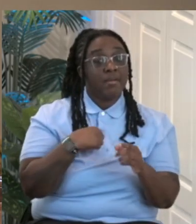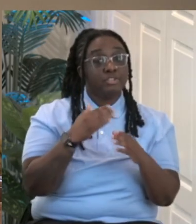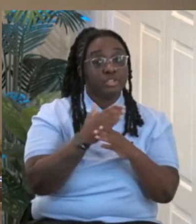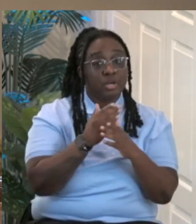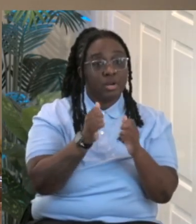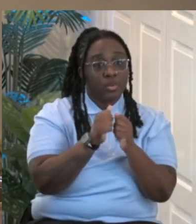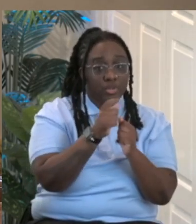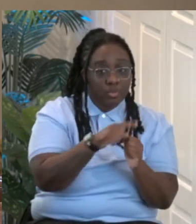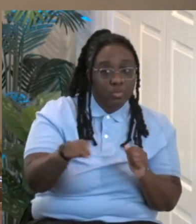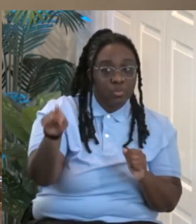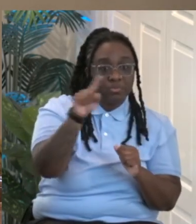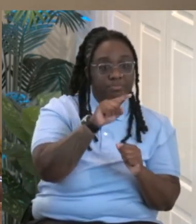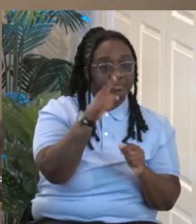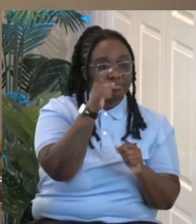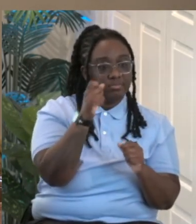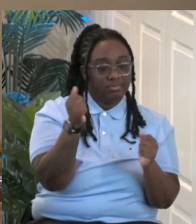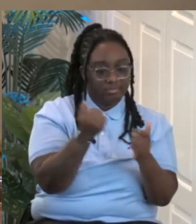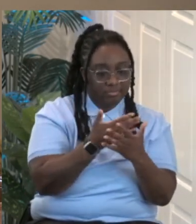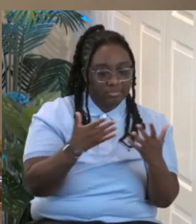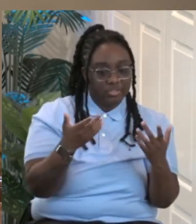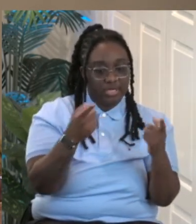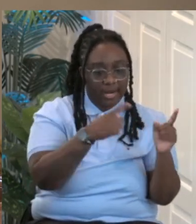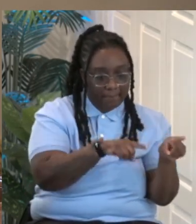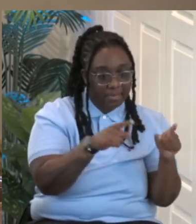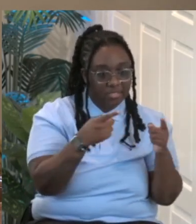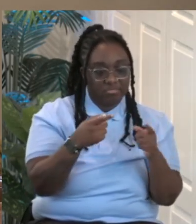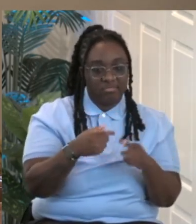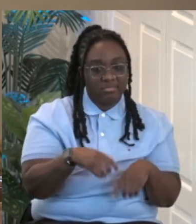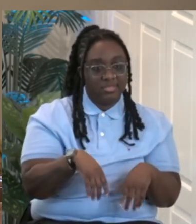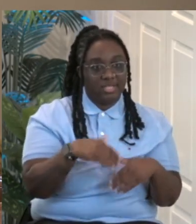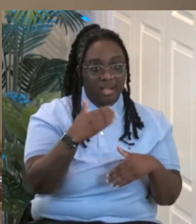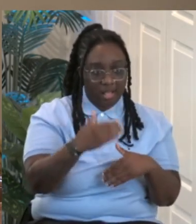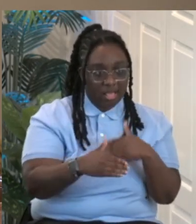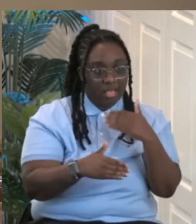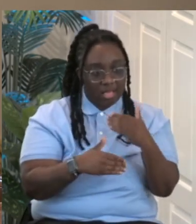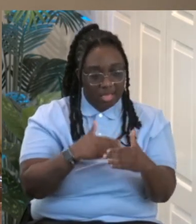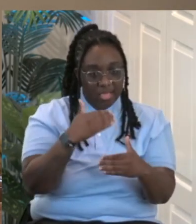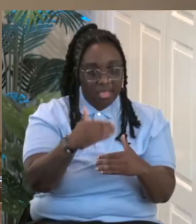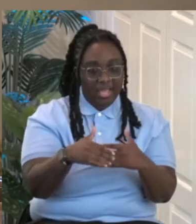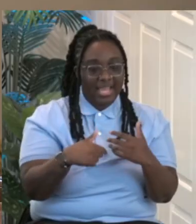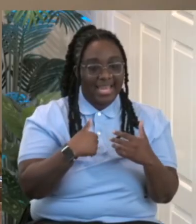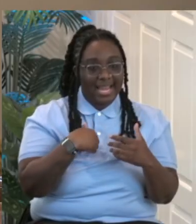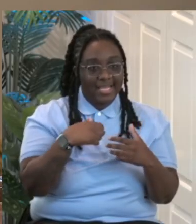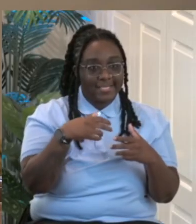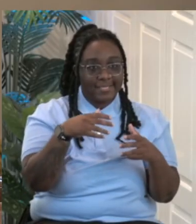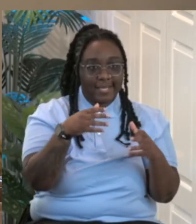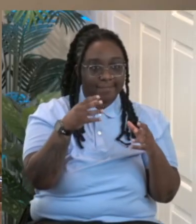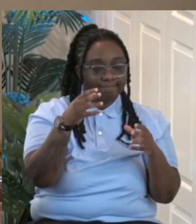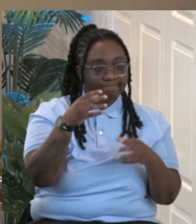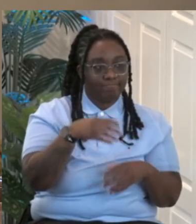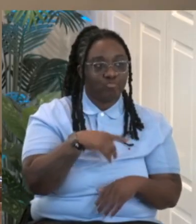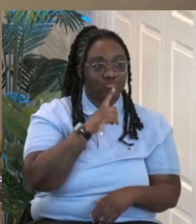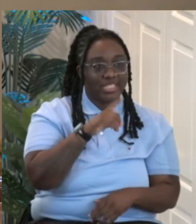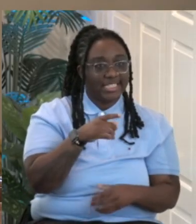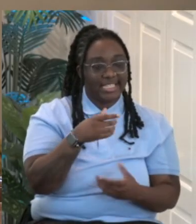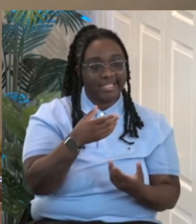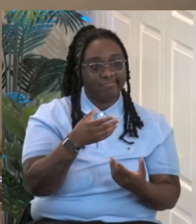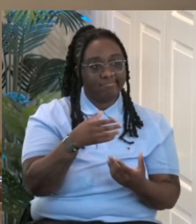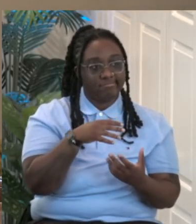and I soaked it in. I mean, I was right there learning what it meant to